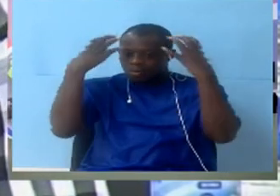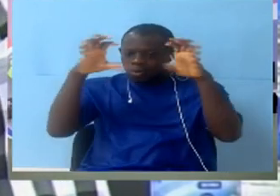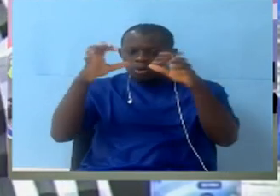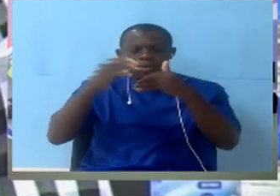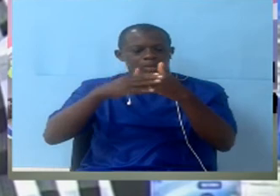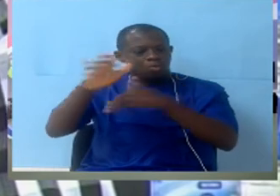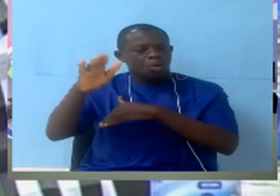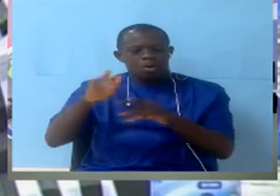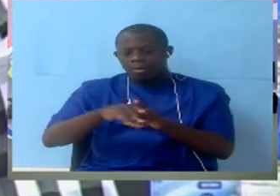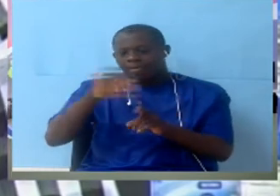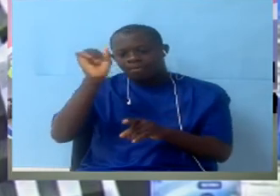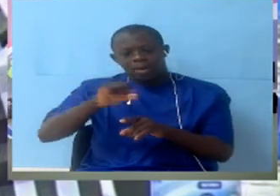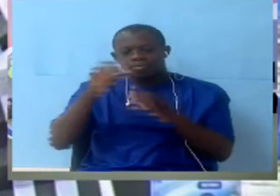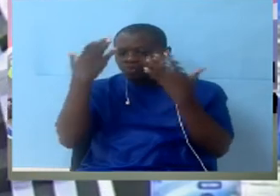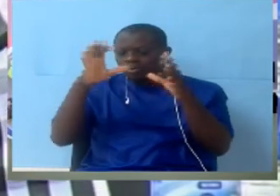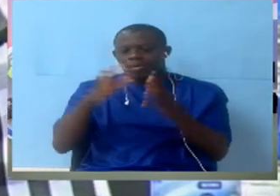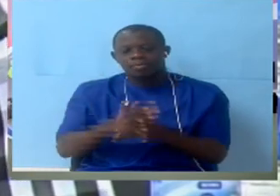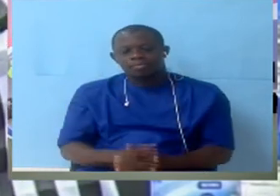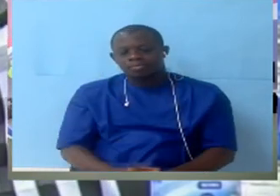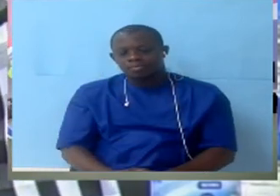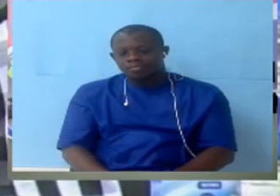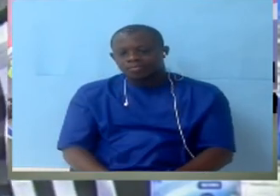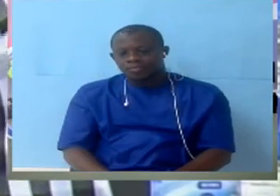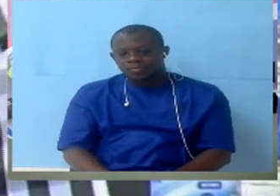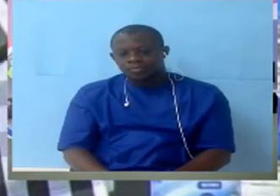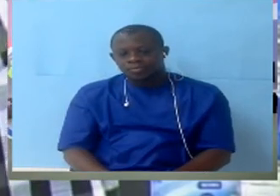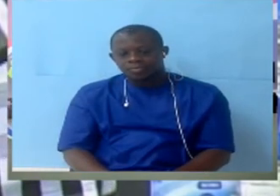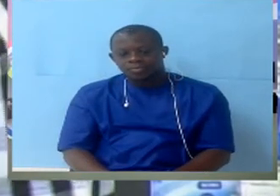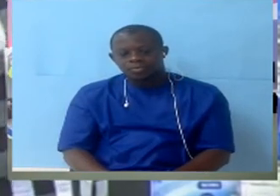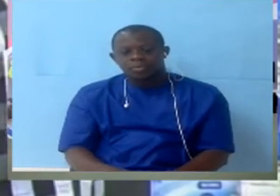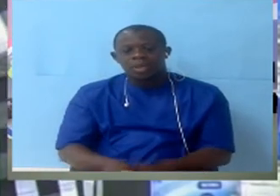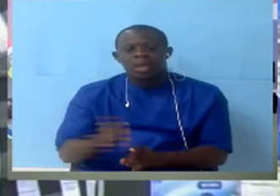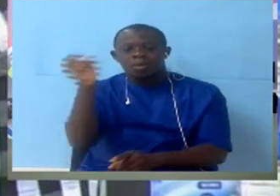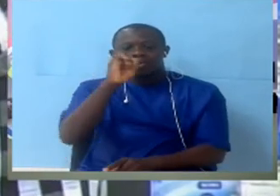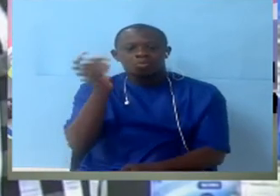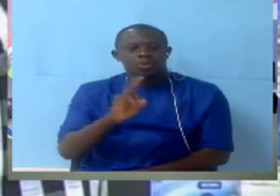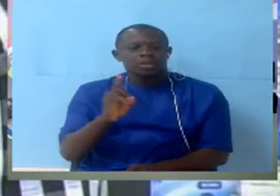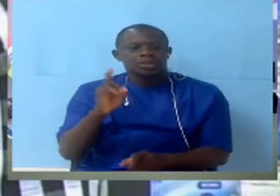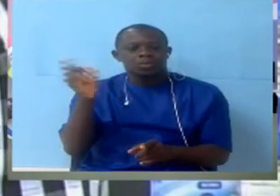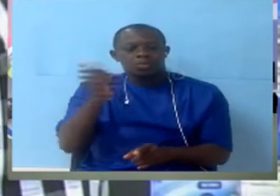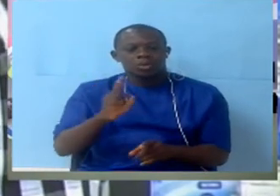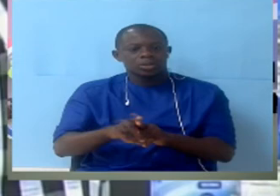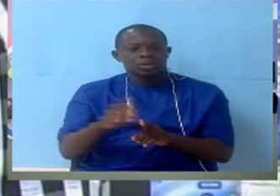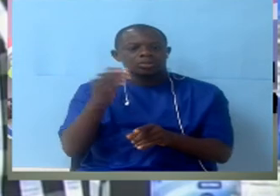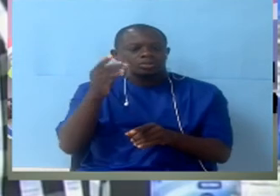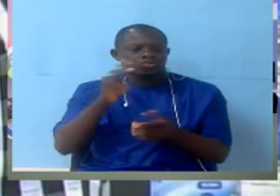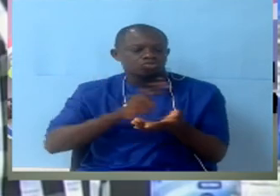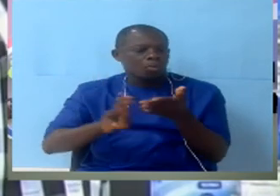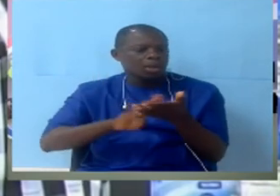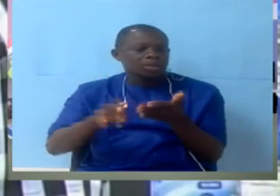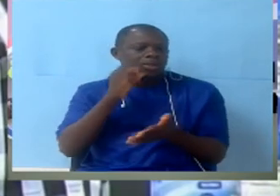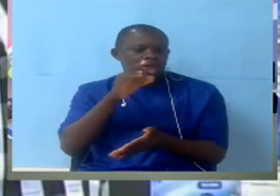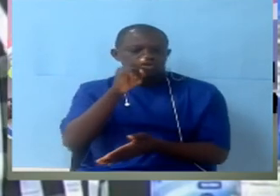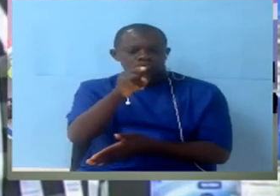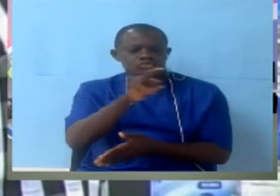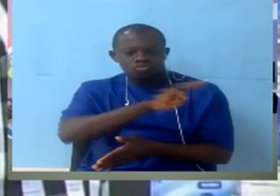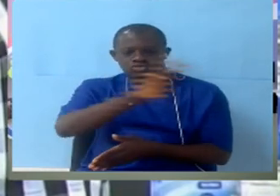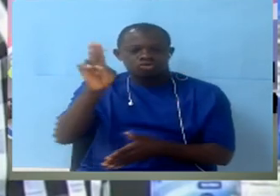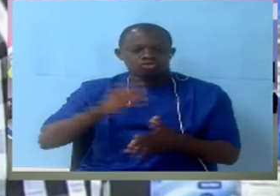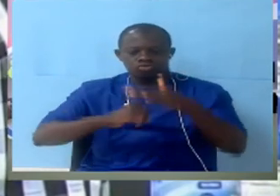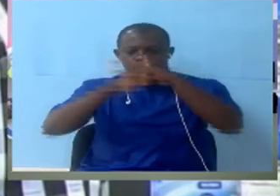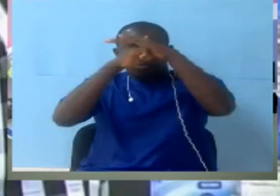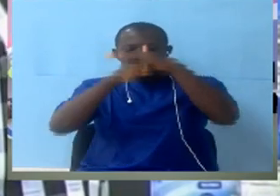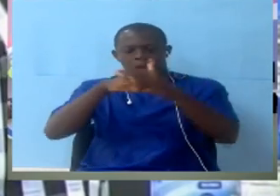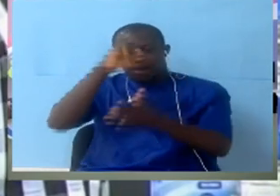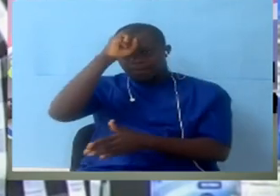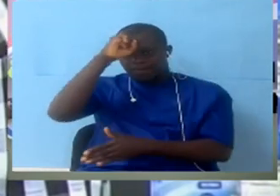problem. You are against the head of state. You are not loyal. Because what they usually say is that you are not loyal to the head